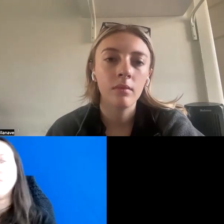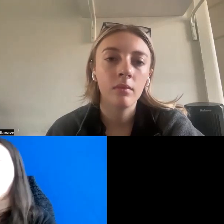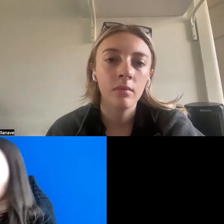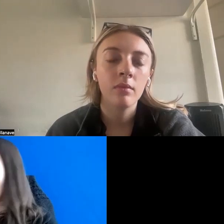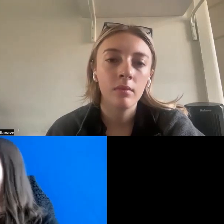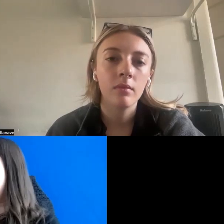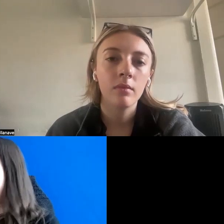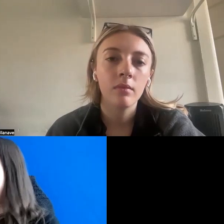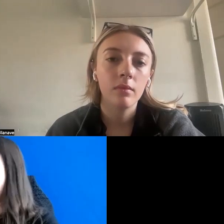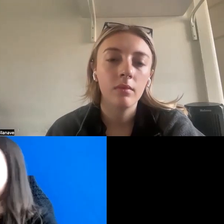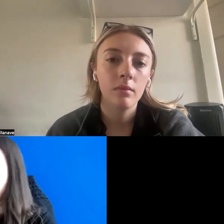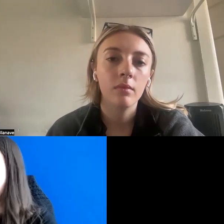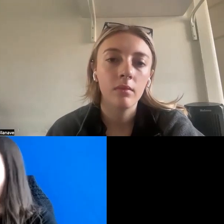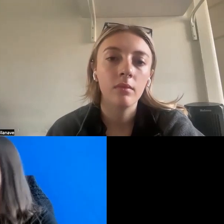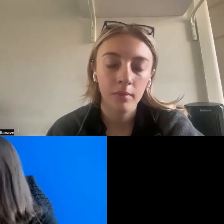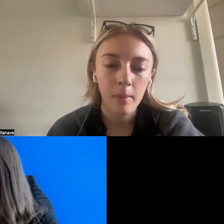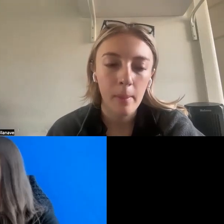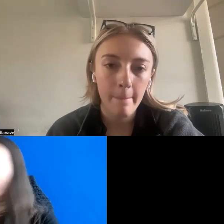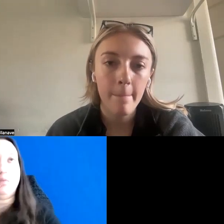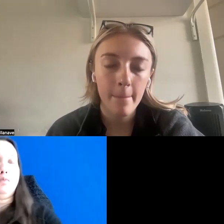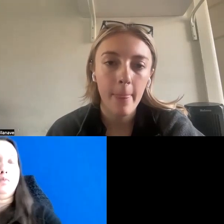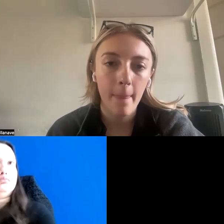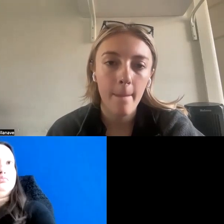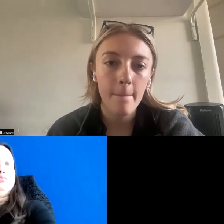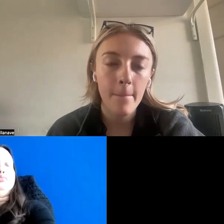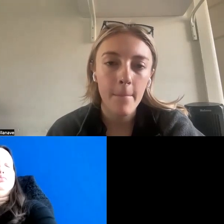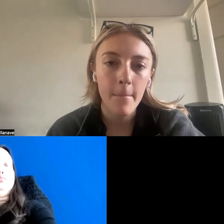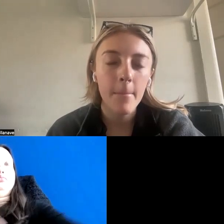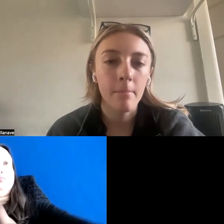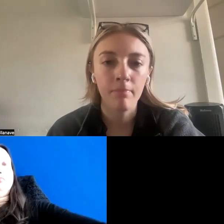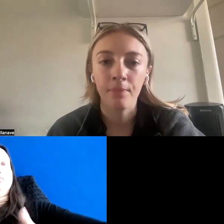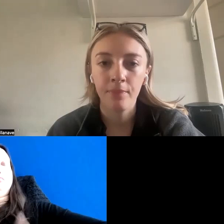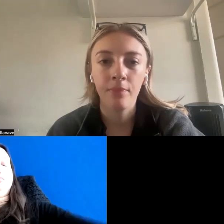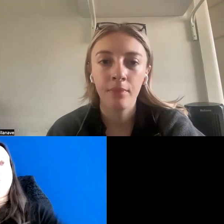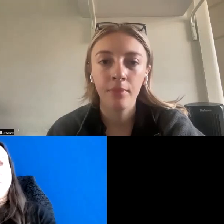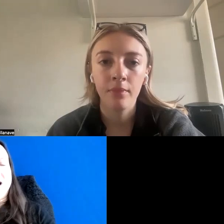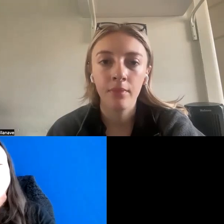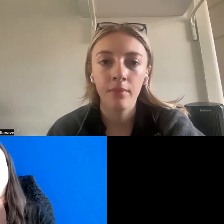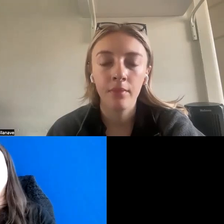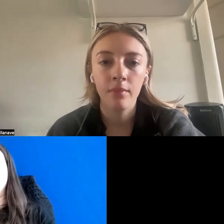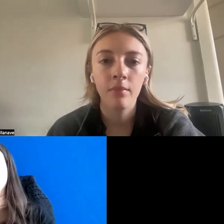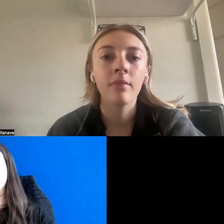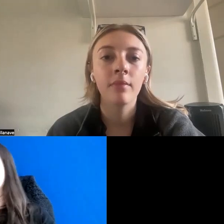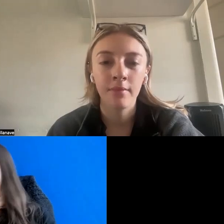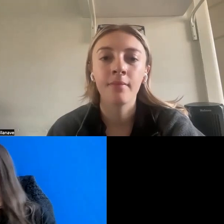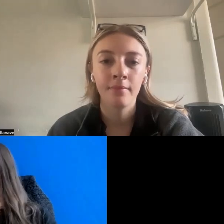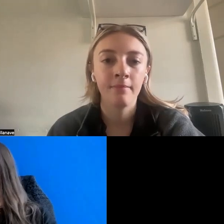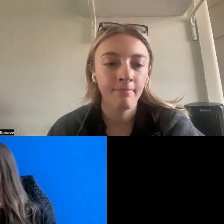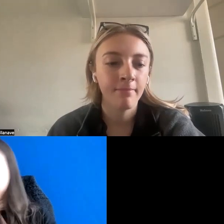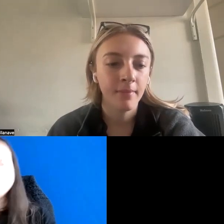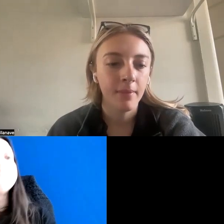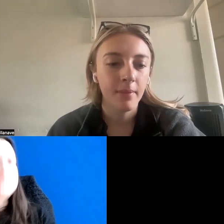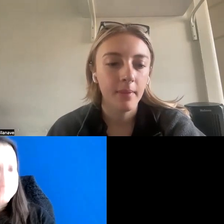from this experience, this historical experience? That should always be the question in one's mind.